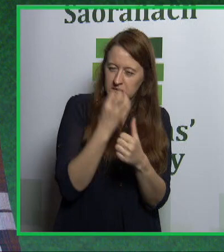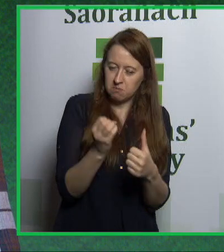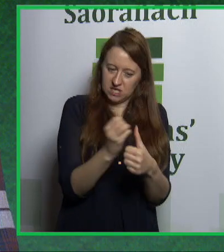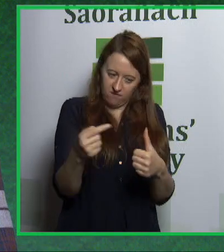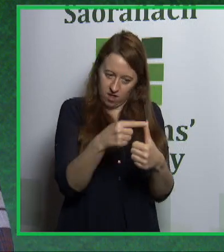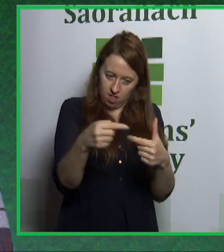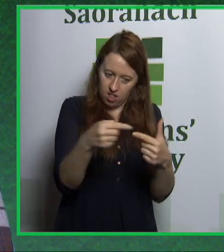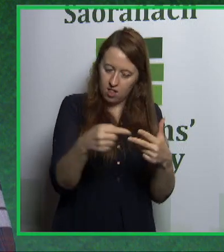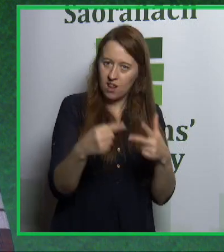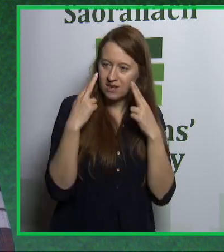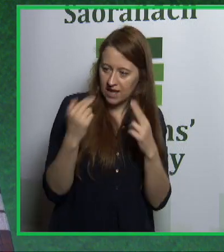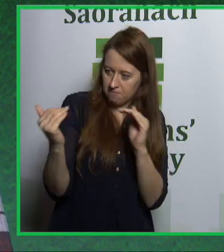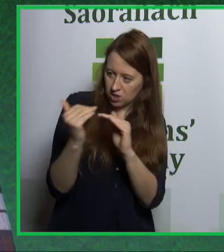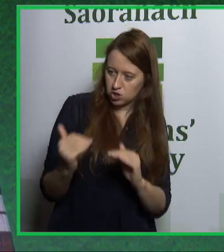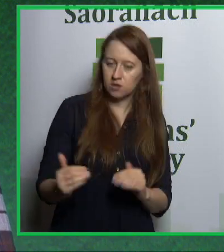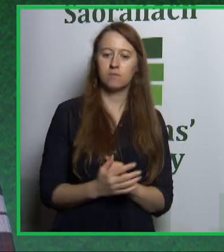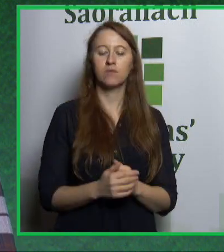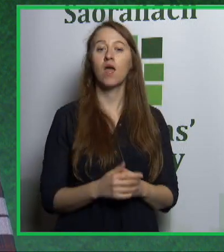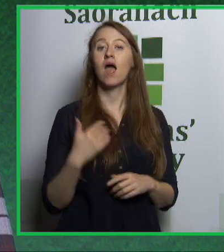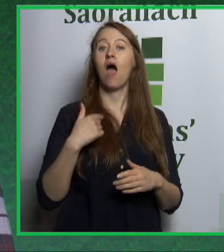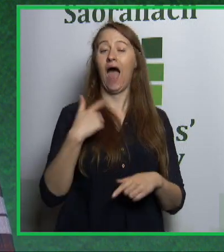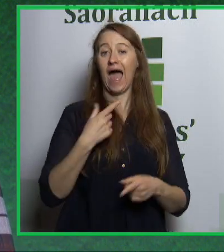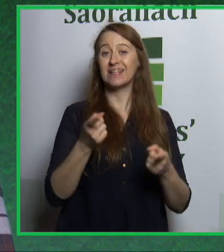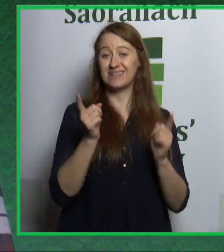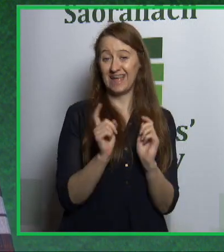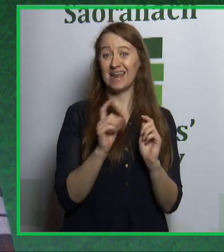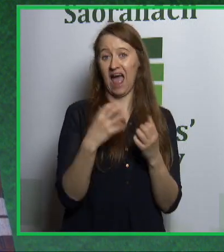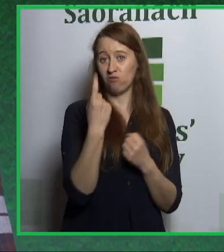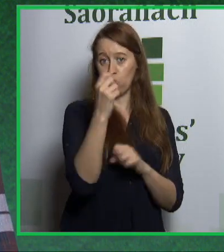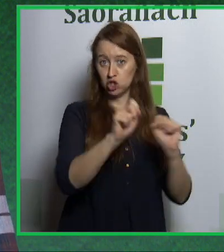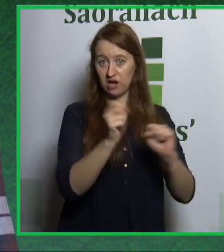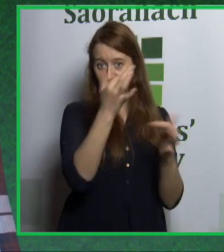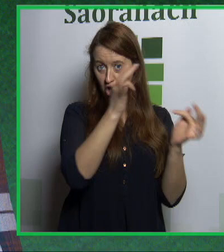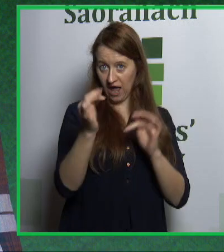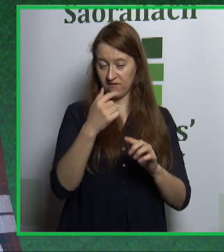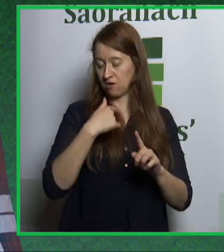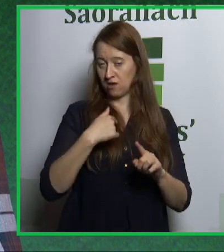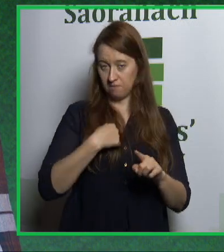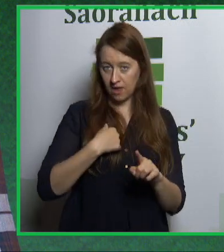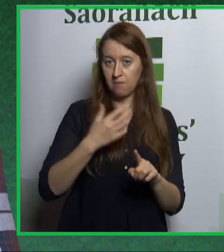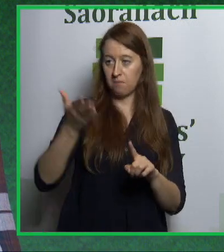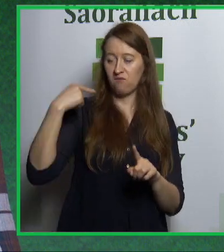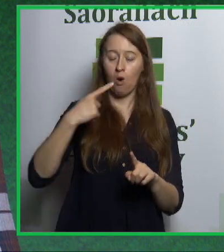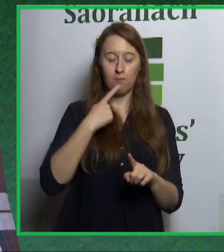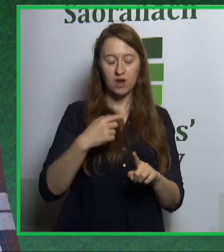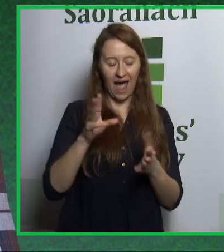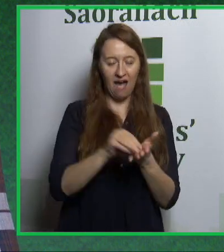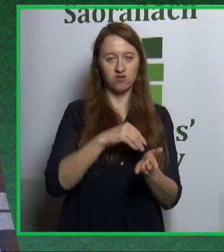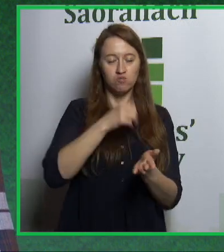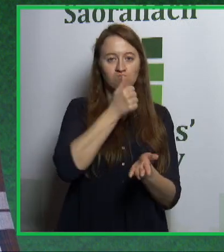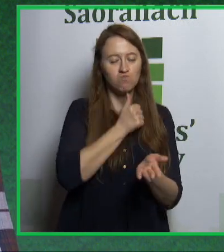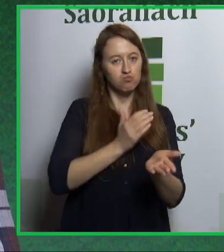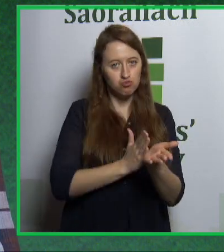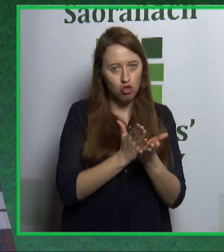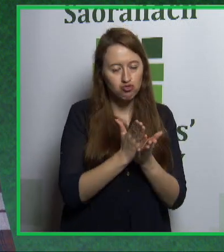to the service that looked after me. There's not much out there that you can feel you can,